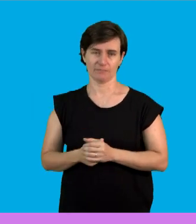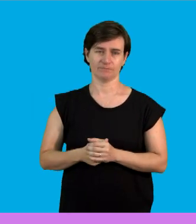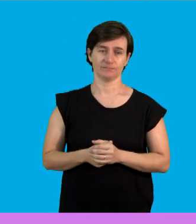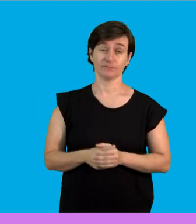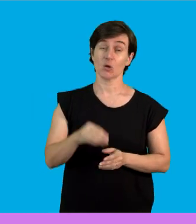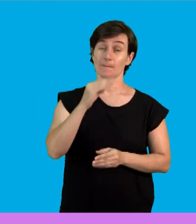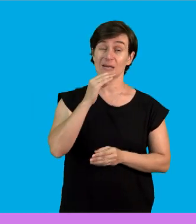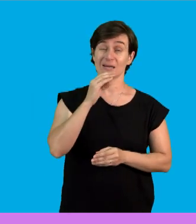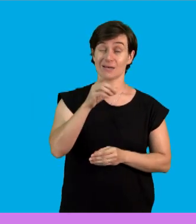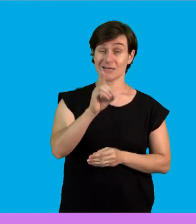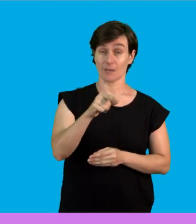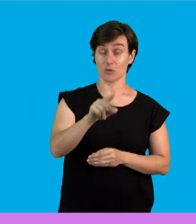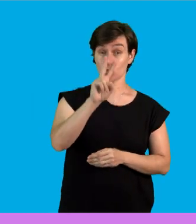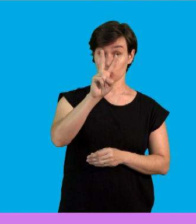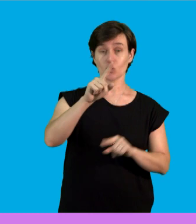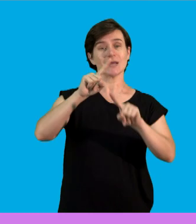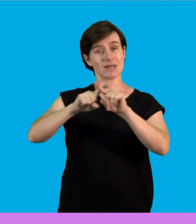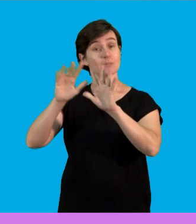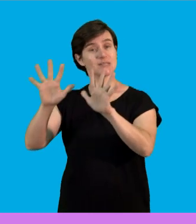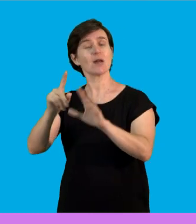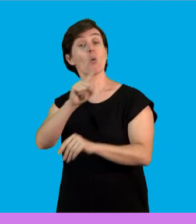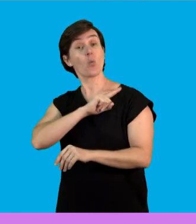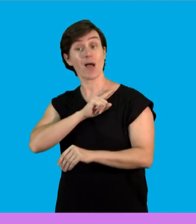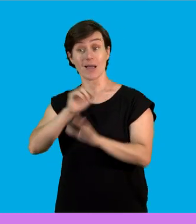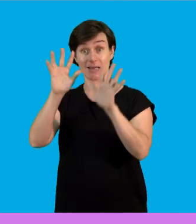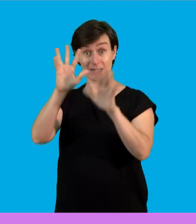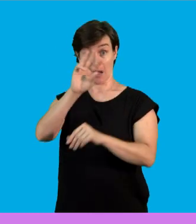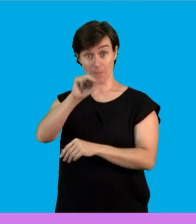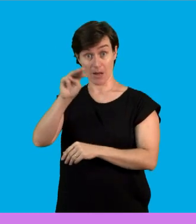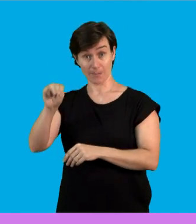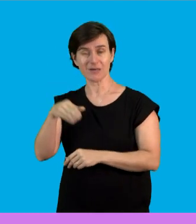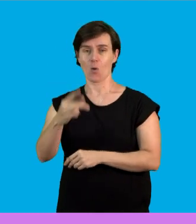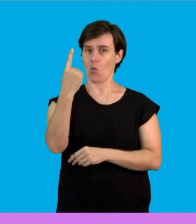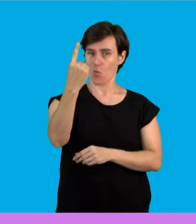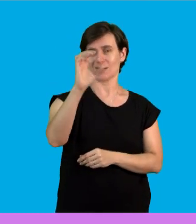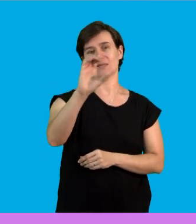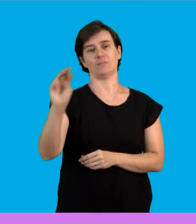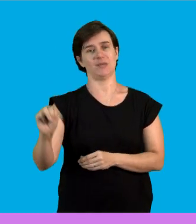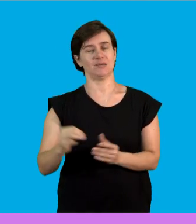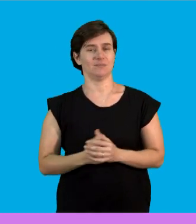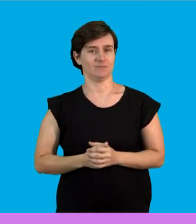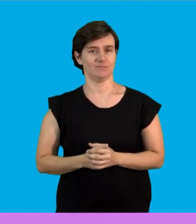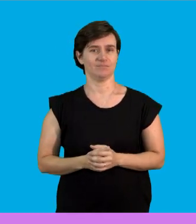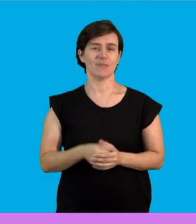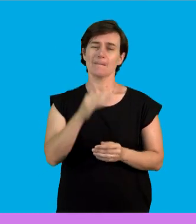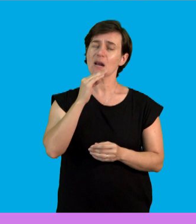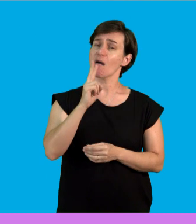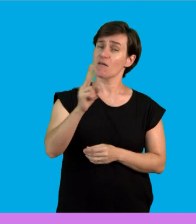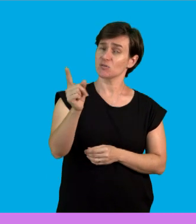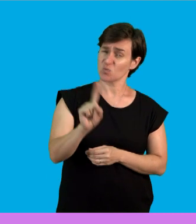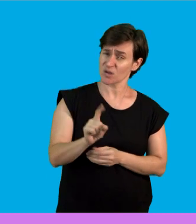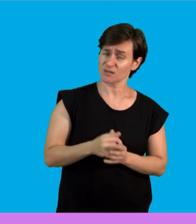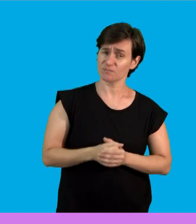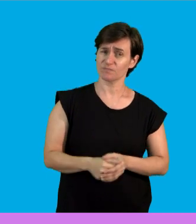is going to be 2 times 10 because there's 10 millimeters in a centimeter, and that leaves